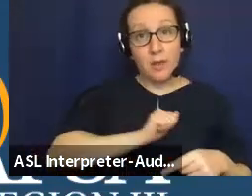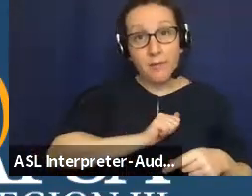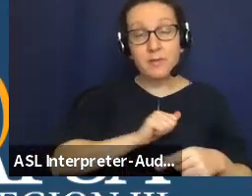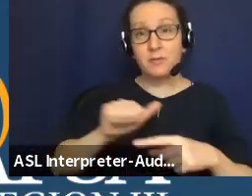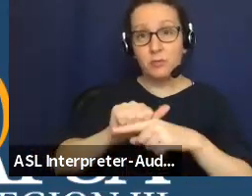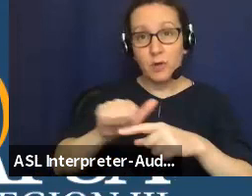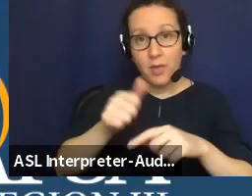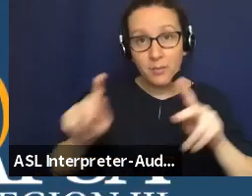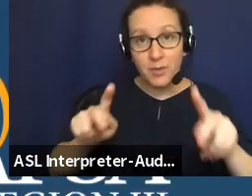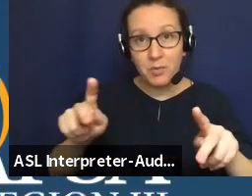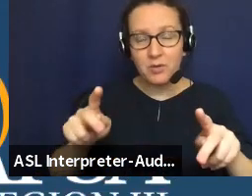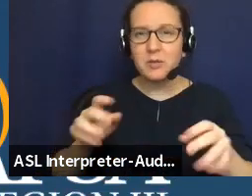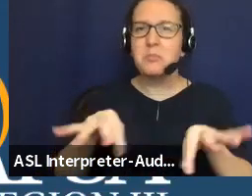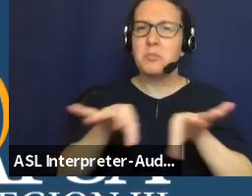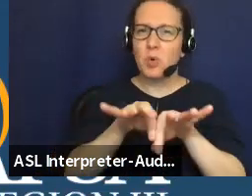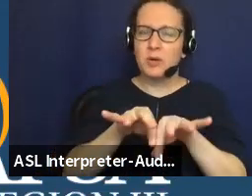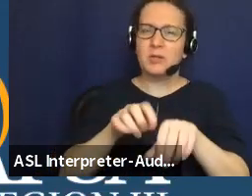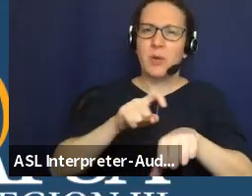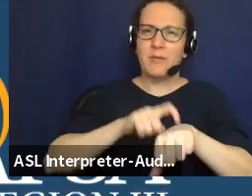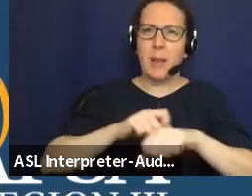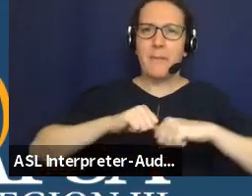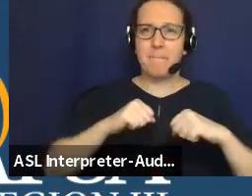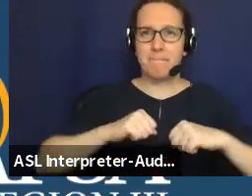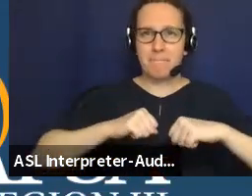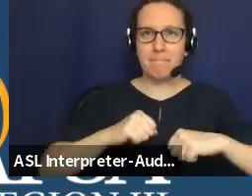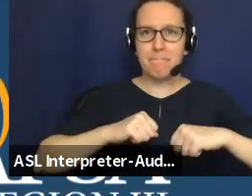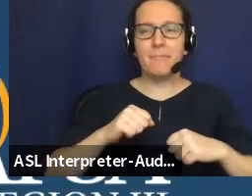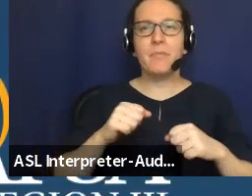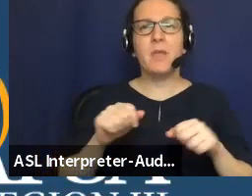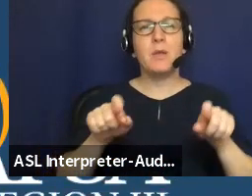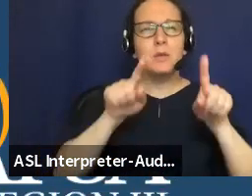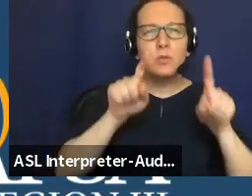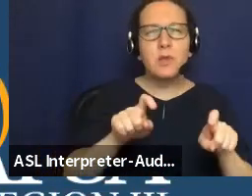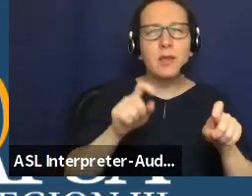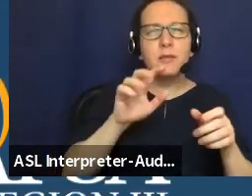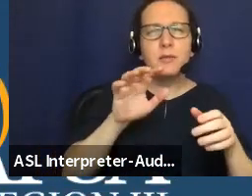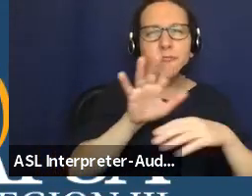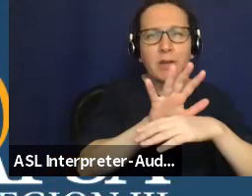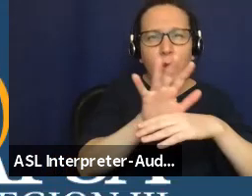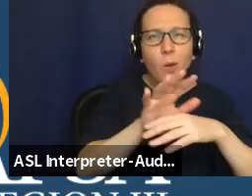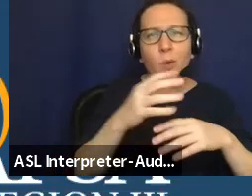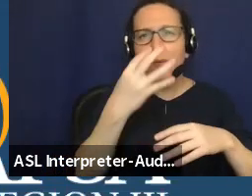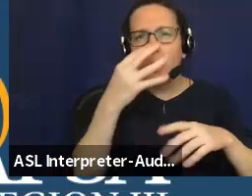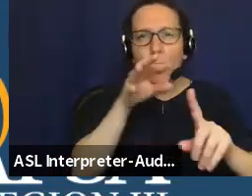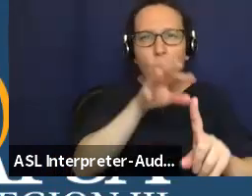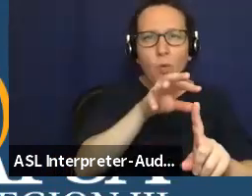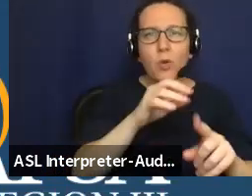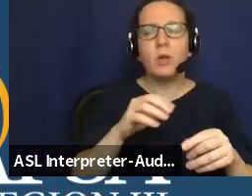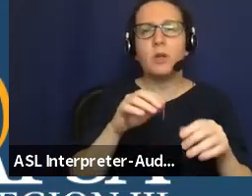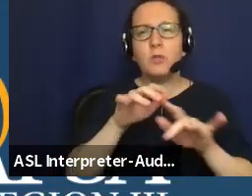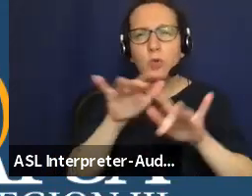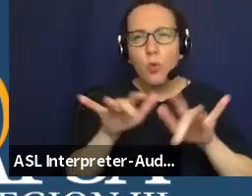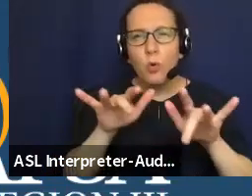it's important to give yourself time to test videos, recording, inviting